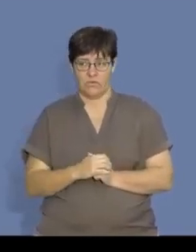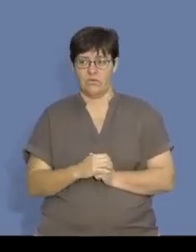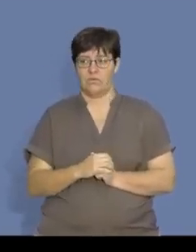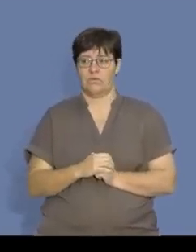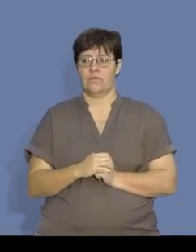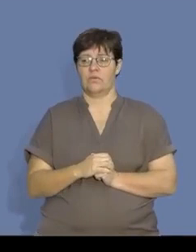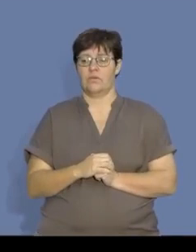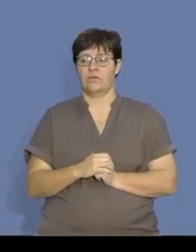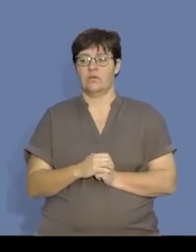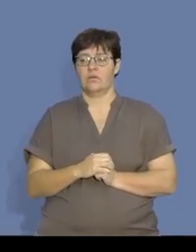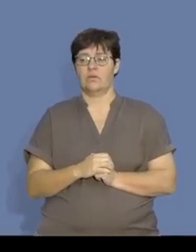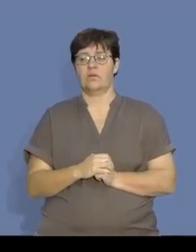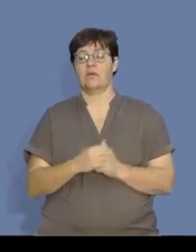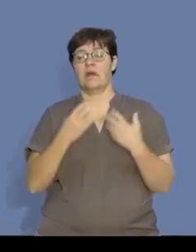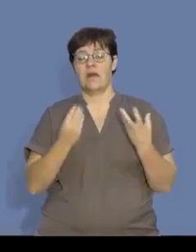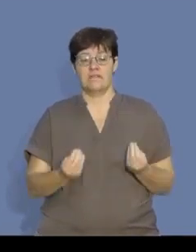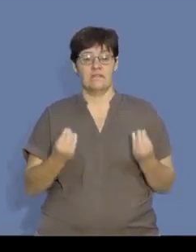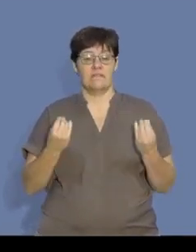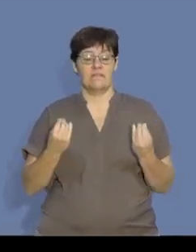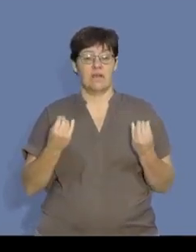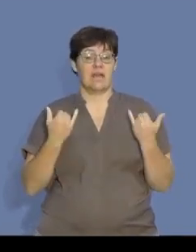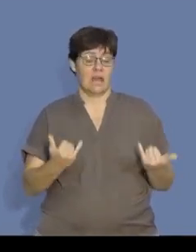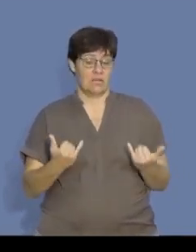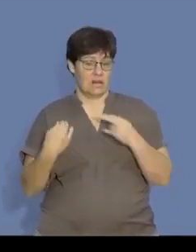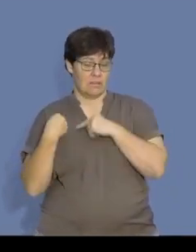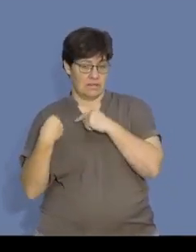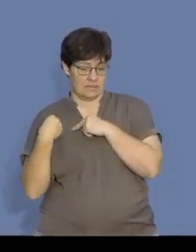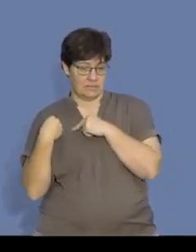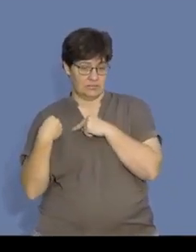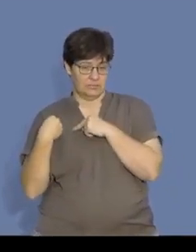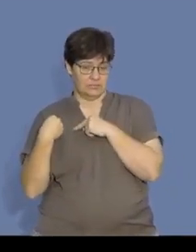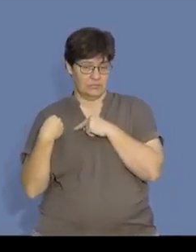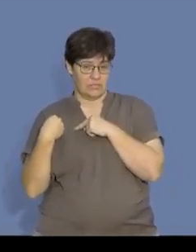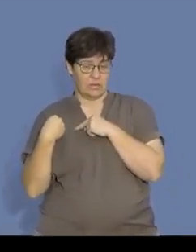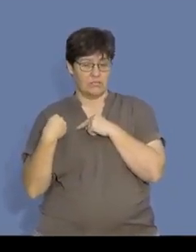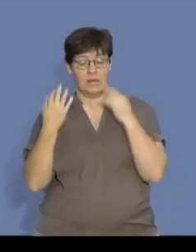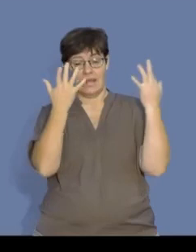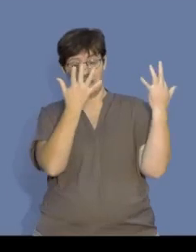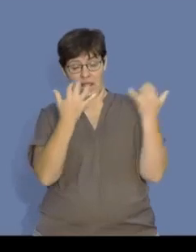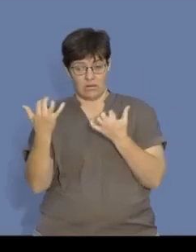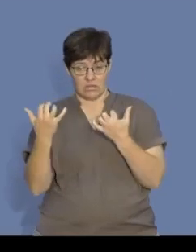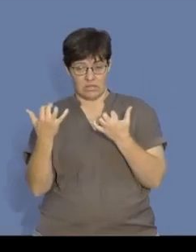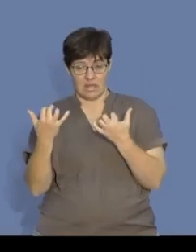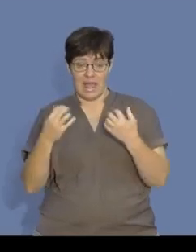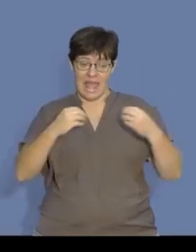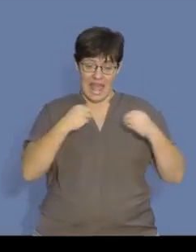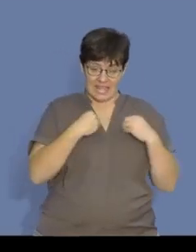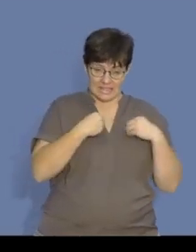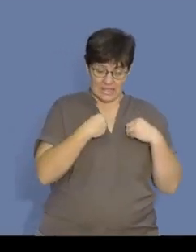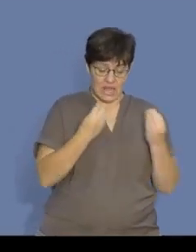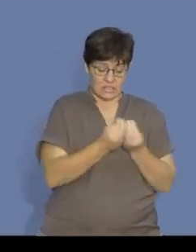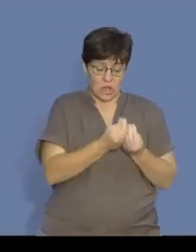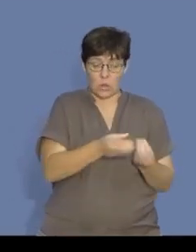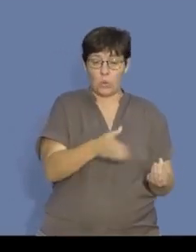Okay, so obviously I have my current liability. So in order for me to calculate my current assets without